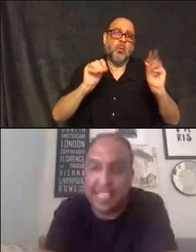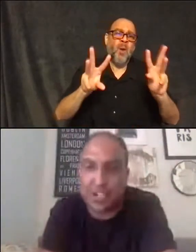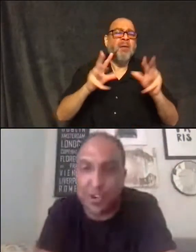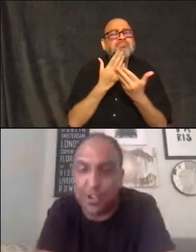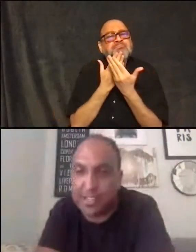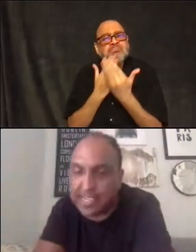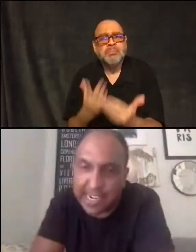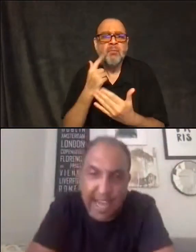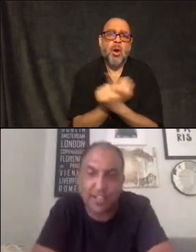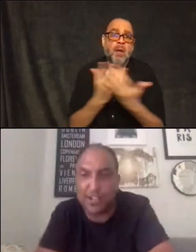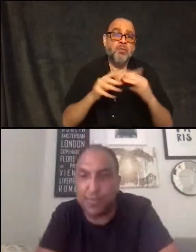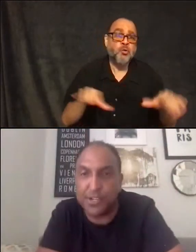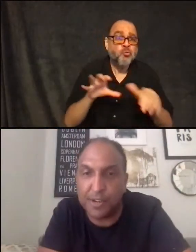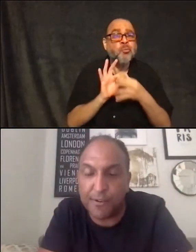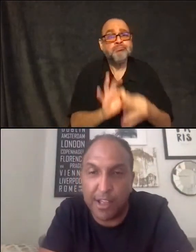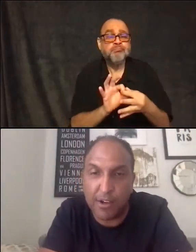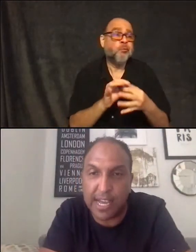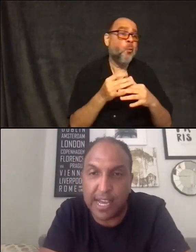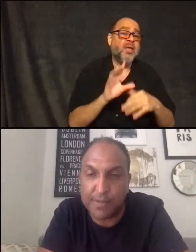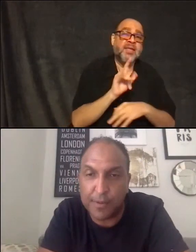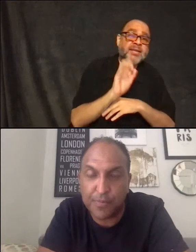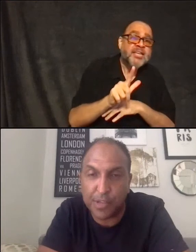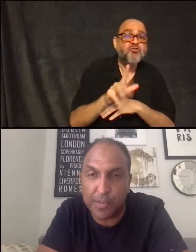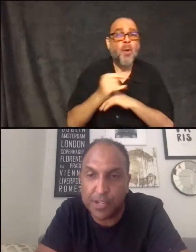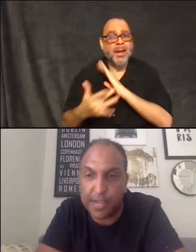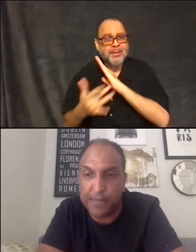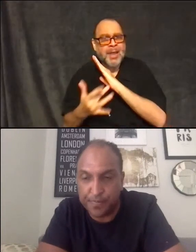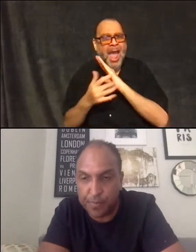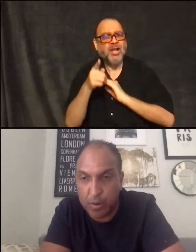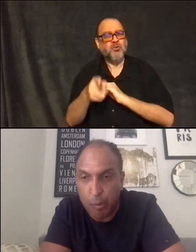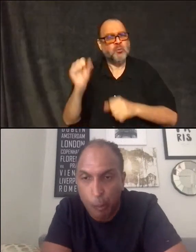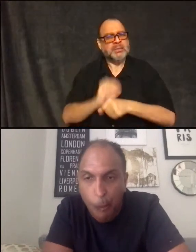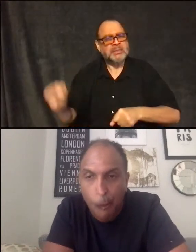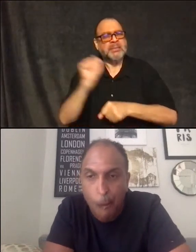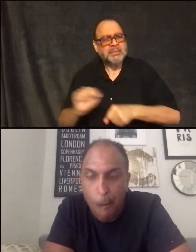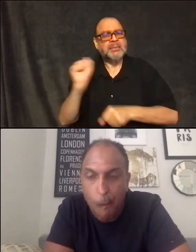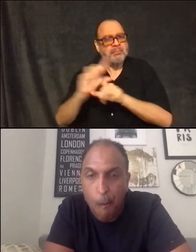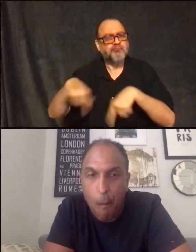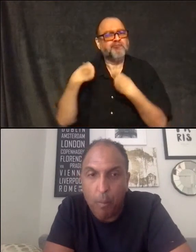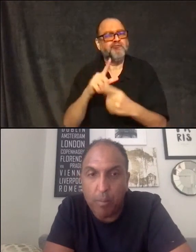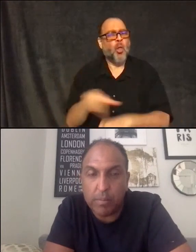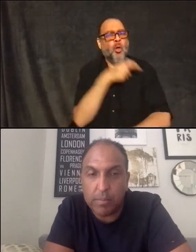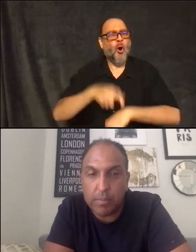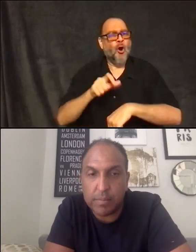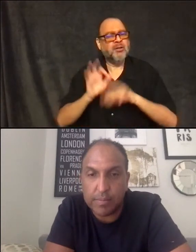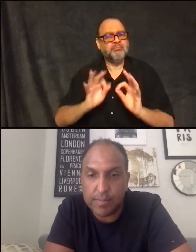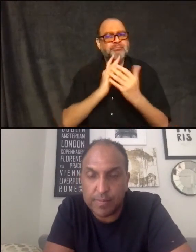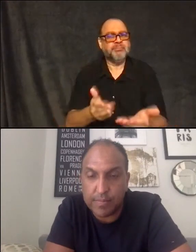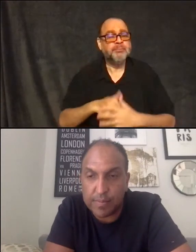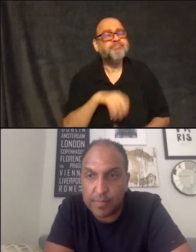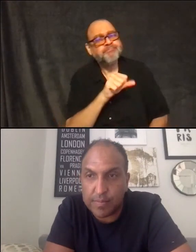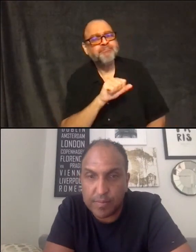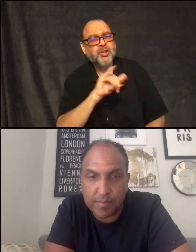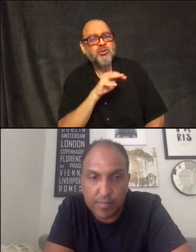of digital and technology. You're doing it for a long time. So really appreciate it. Thanks, James. Thanks for being here, and I appreciate you as well. All